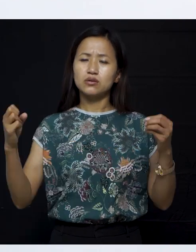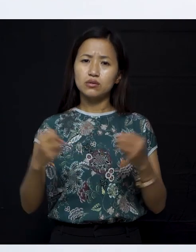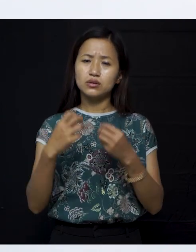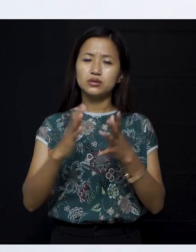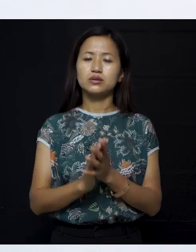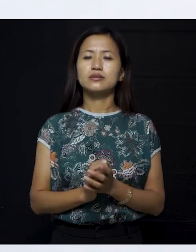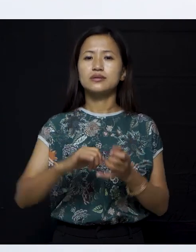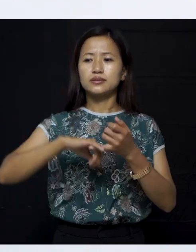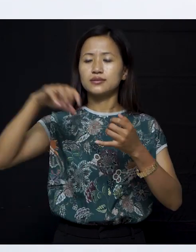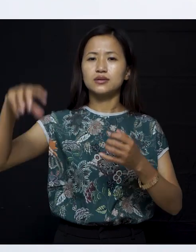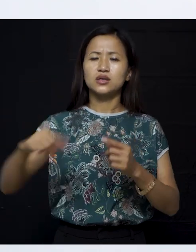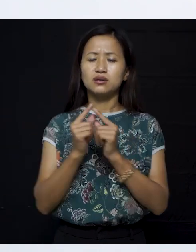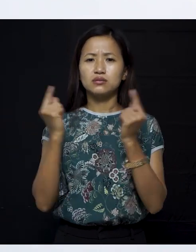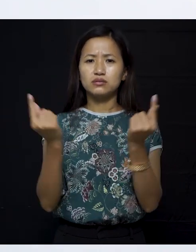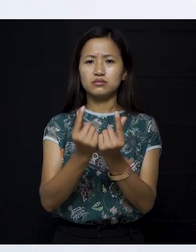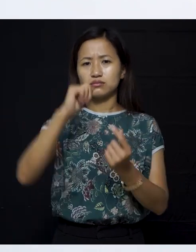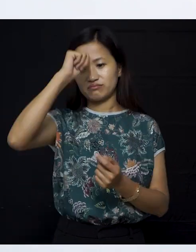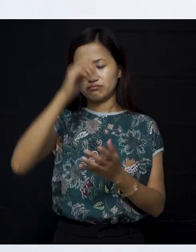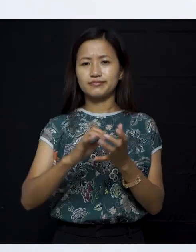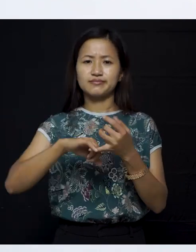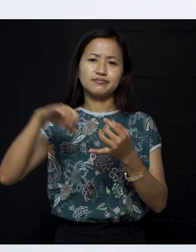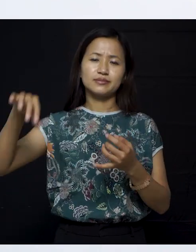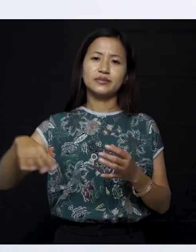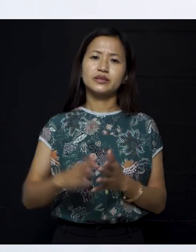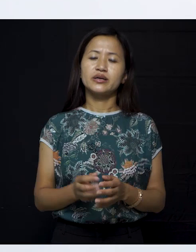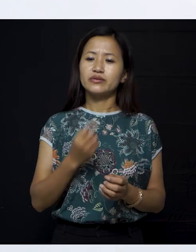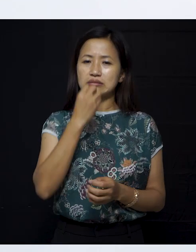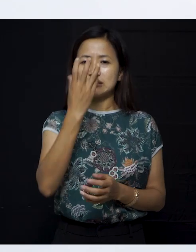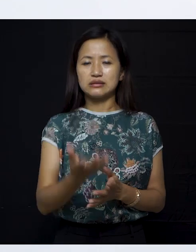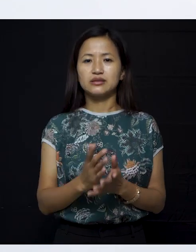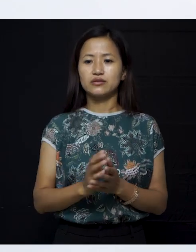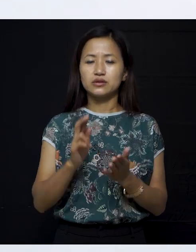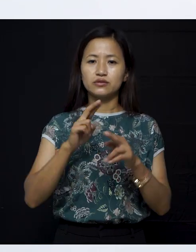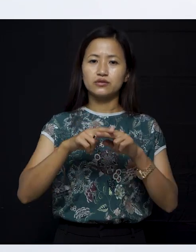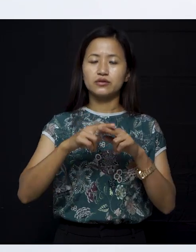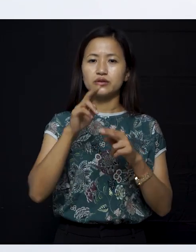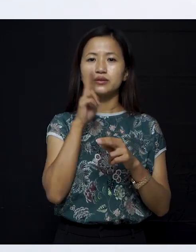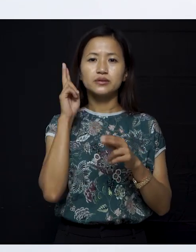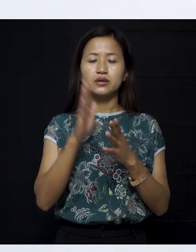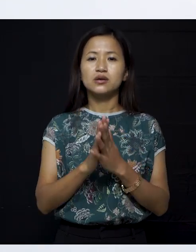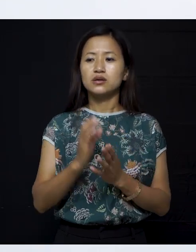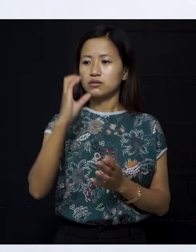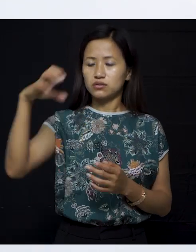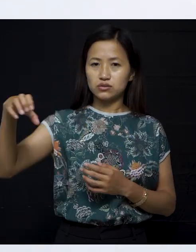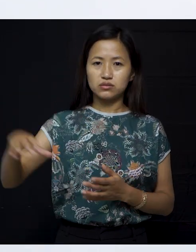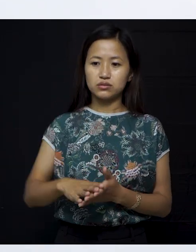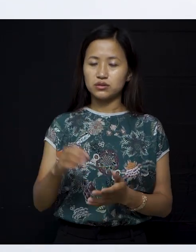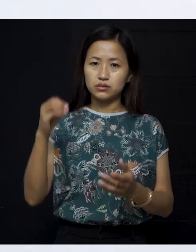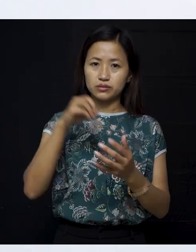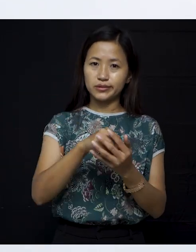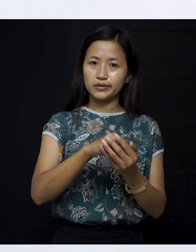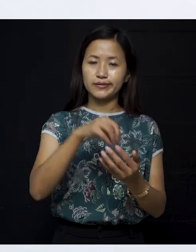states. There was no unity among the Indian states. That is why it was very easy for the foreign countries to come and annex the Indian states,